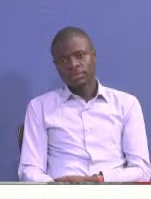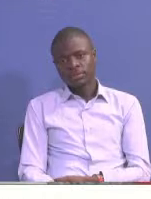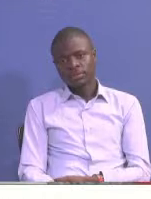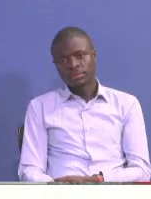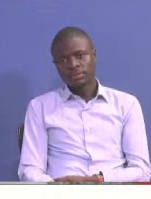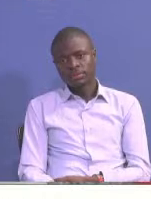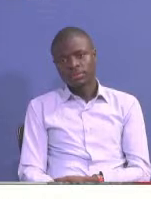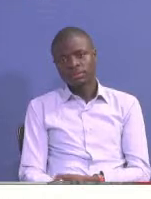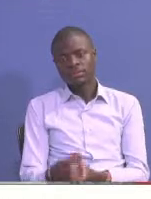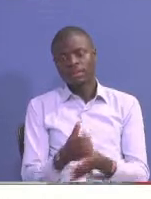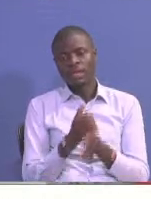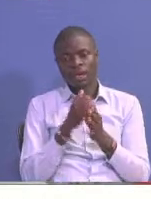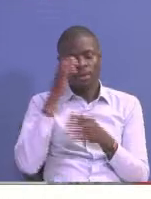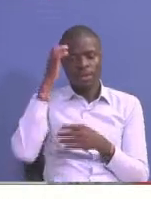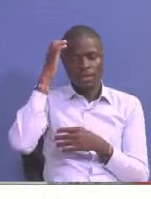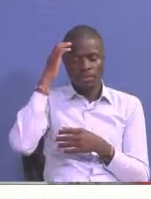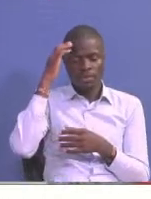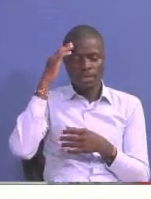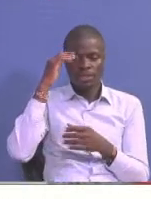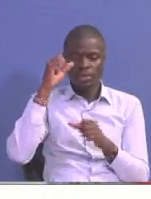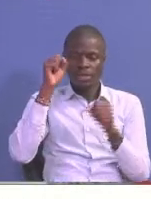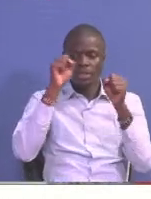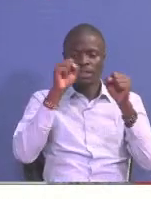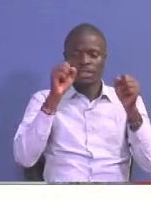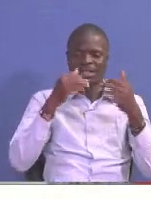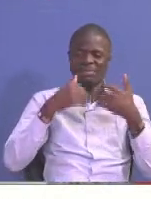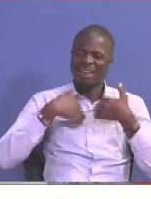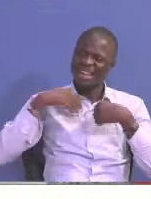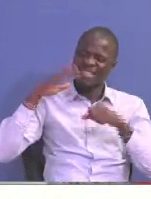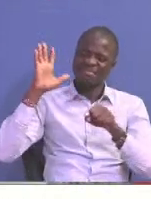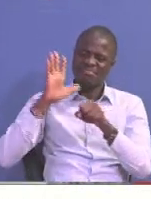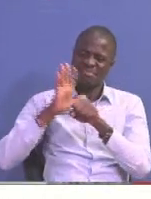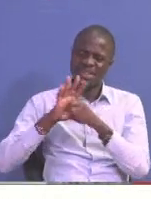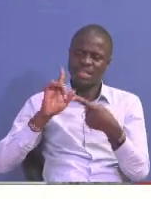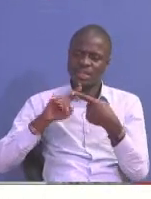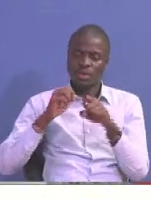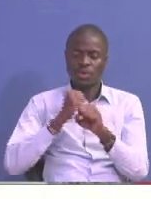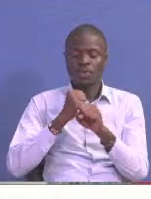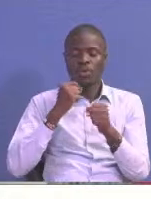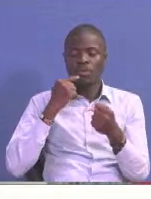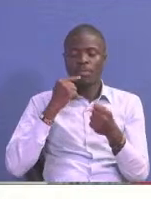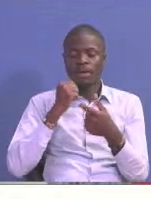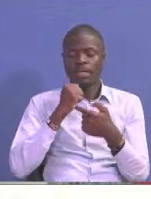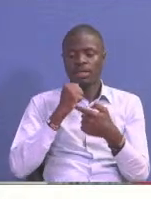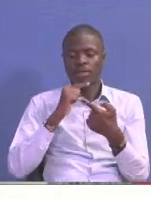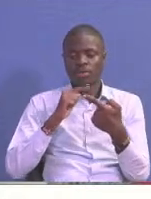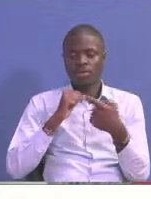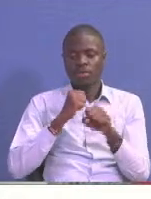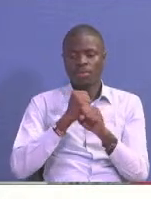Our education system has a lot to do that, to make sure from